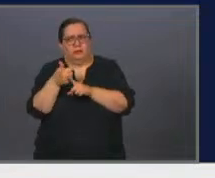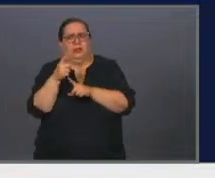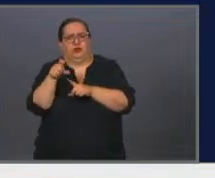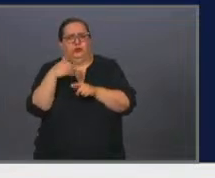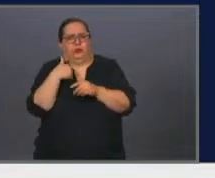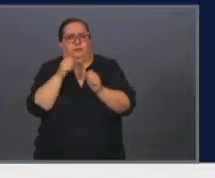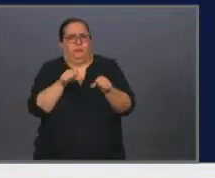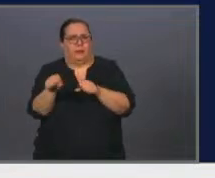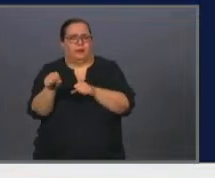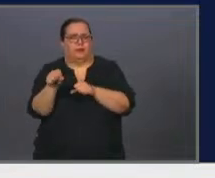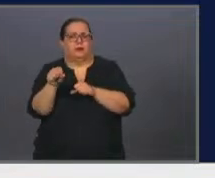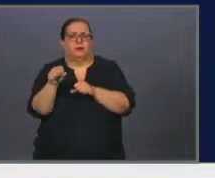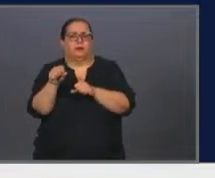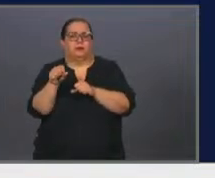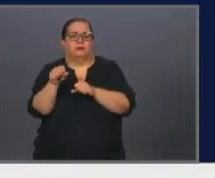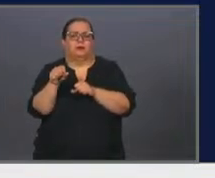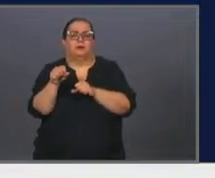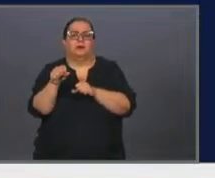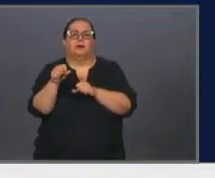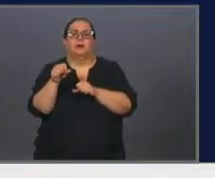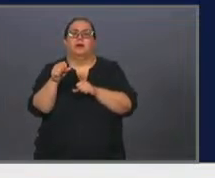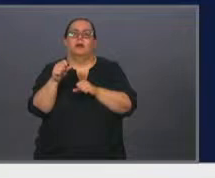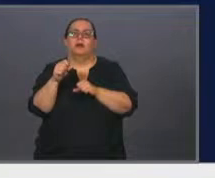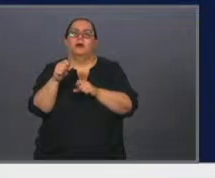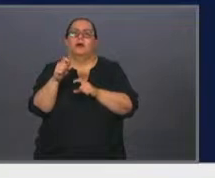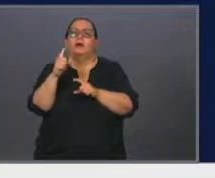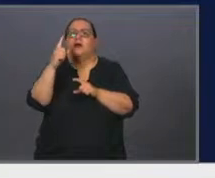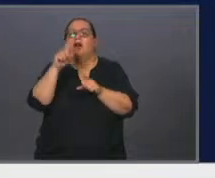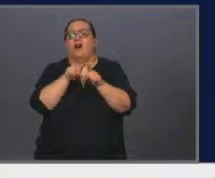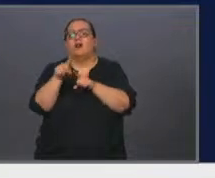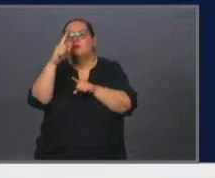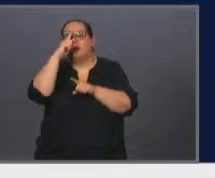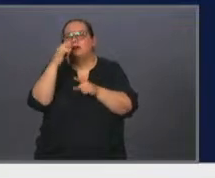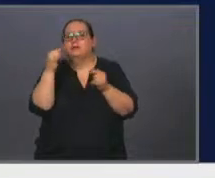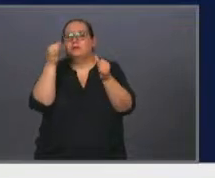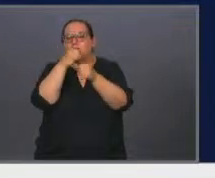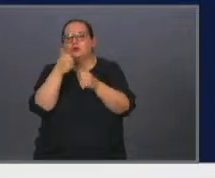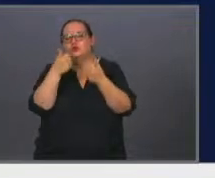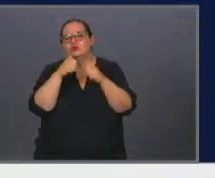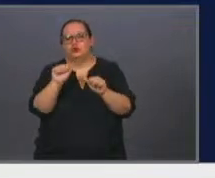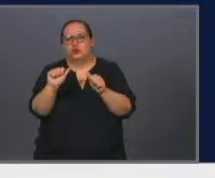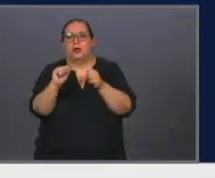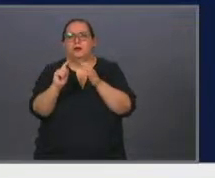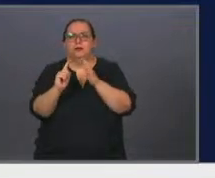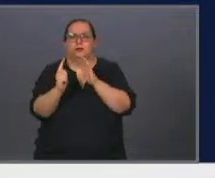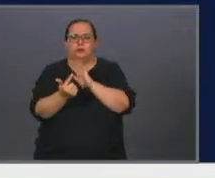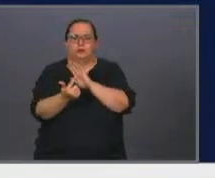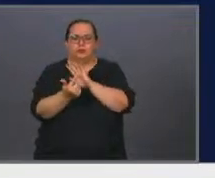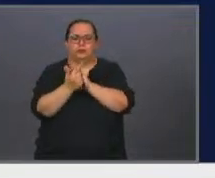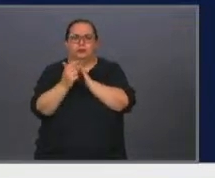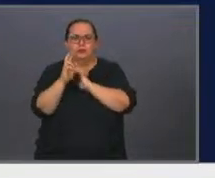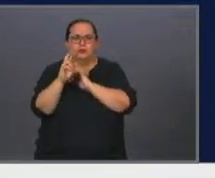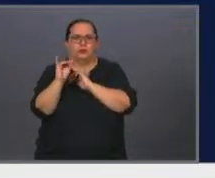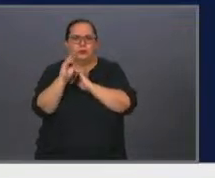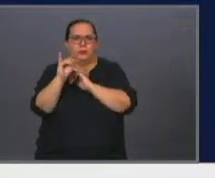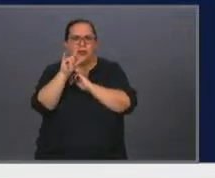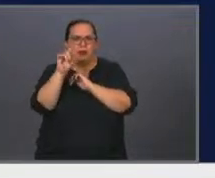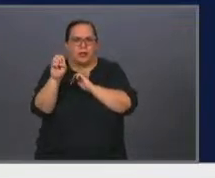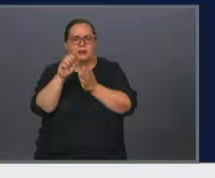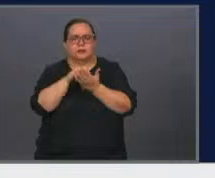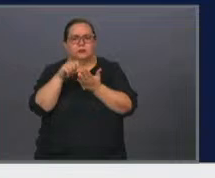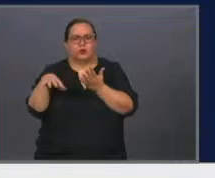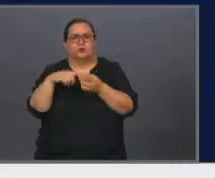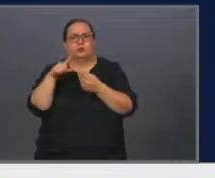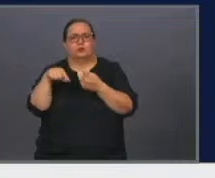ability. I also think it's foolish to try to criminalize abortion when about 2/3